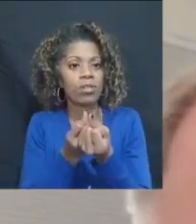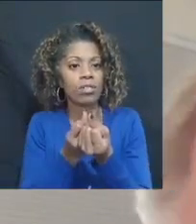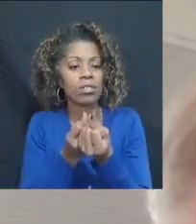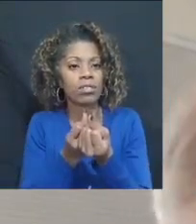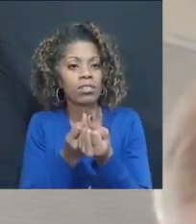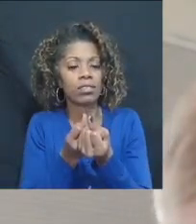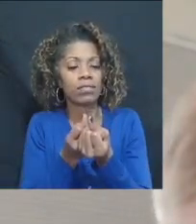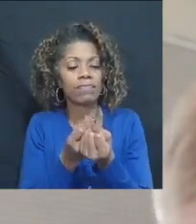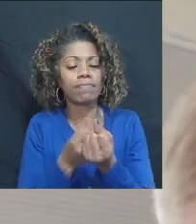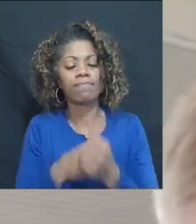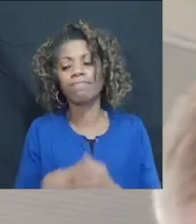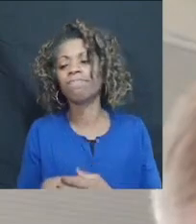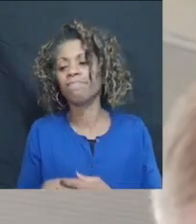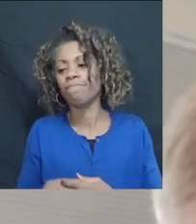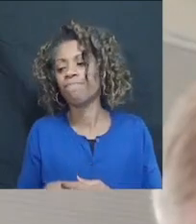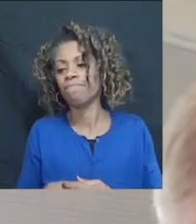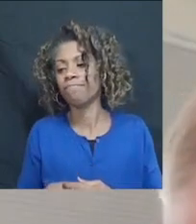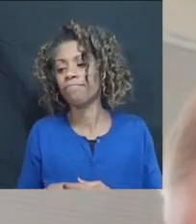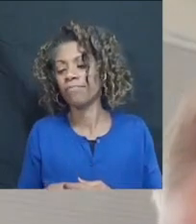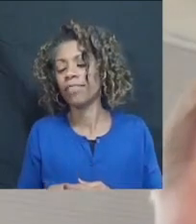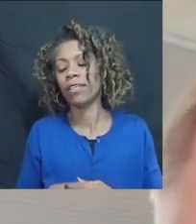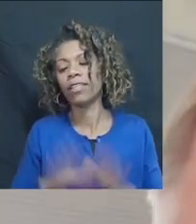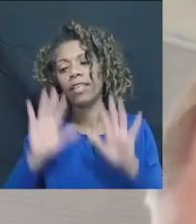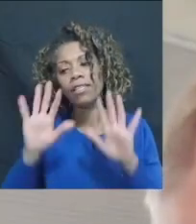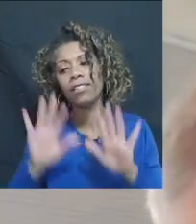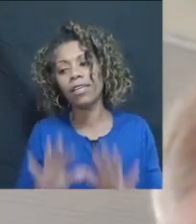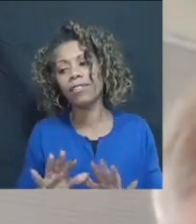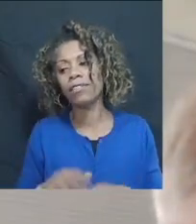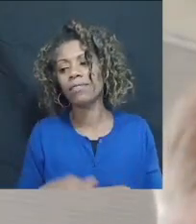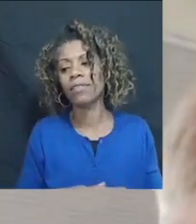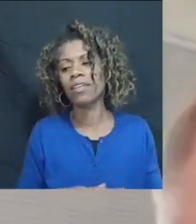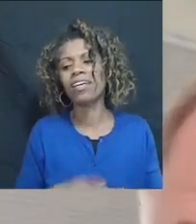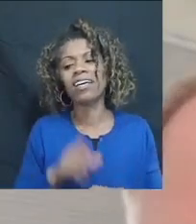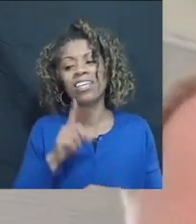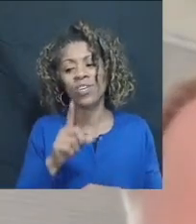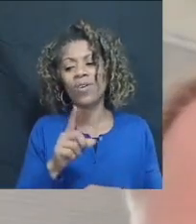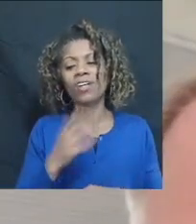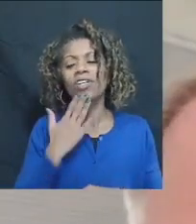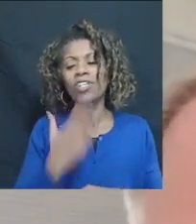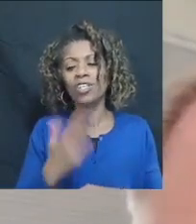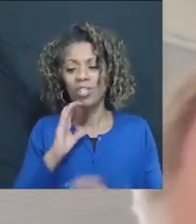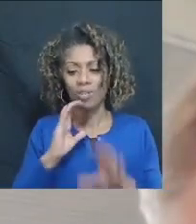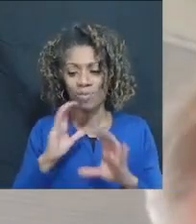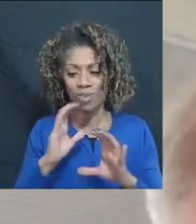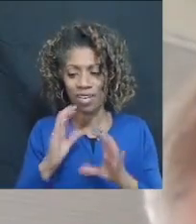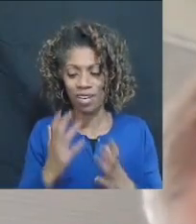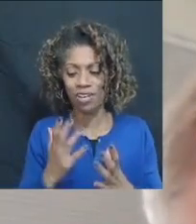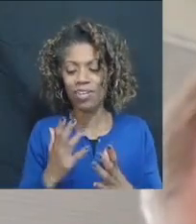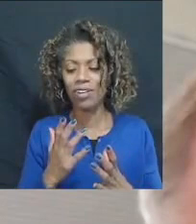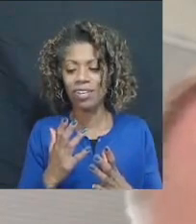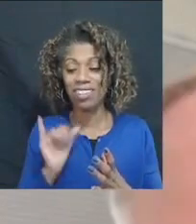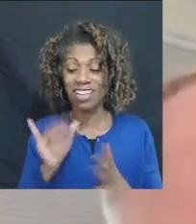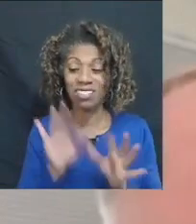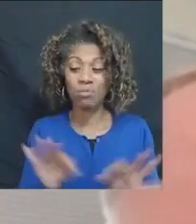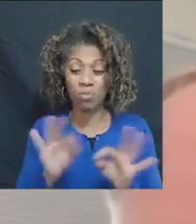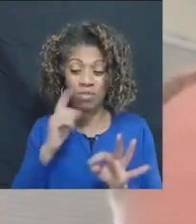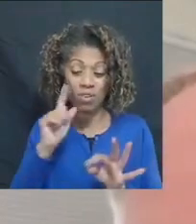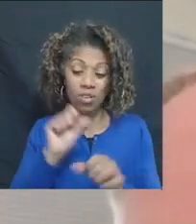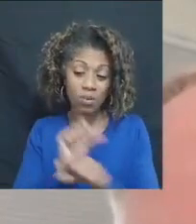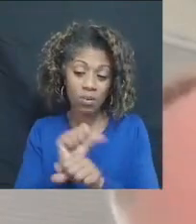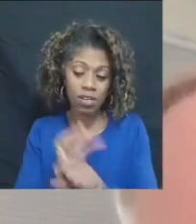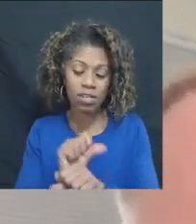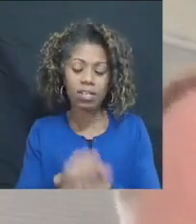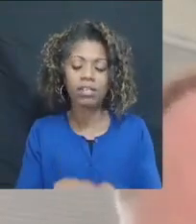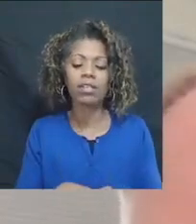remarkable as a communicator, which is an important part of your job. You spent a lot of time, though, also in the academic community and as a public official, but you also had a